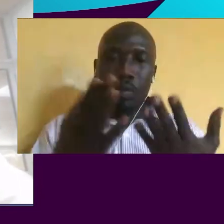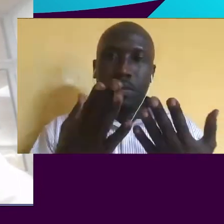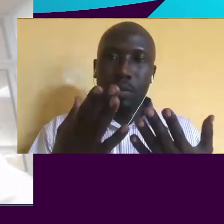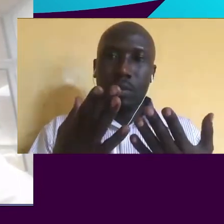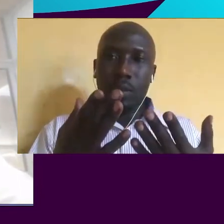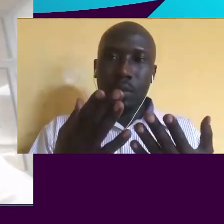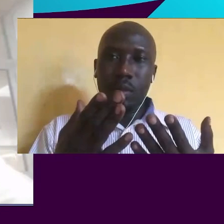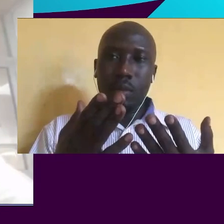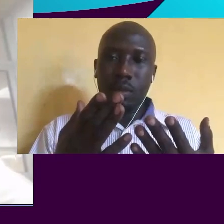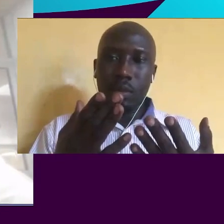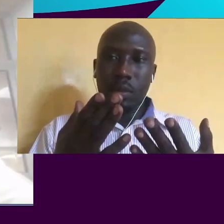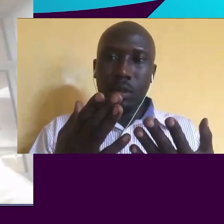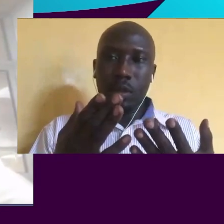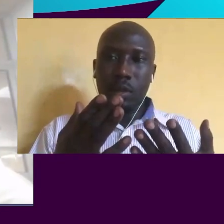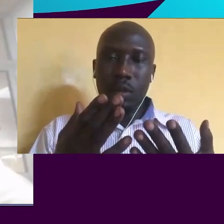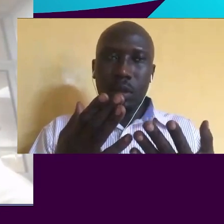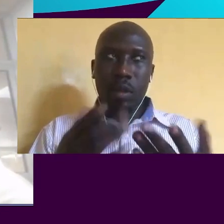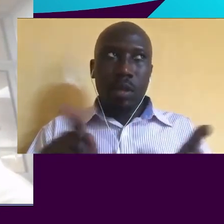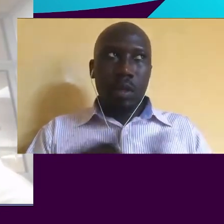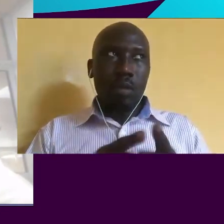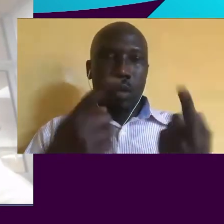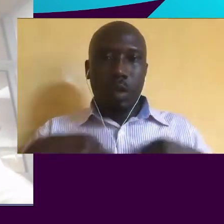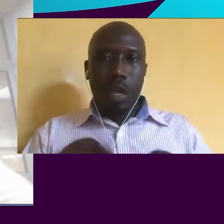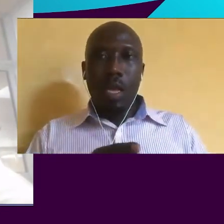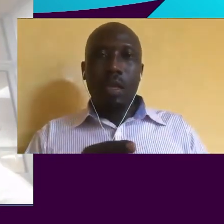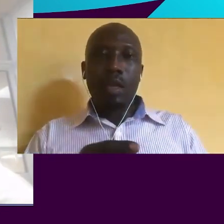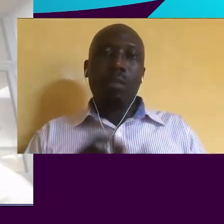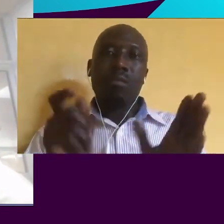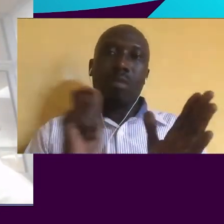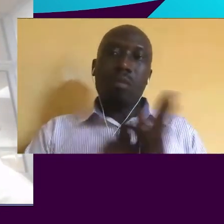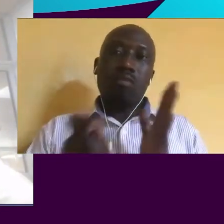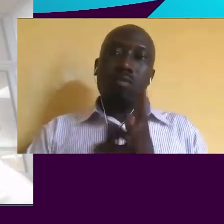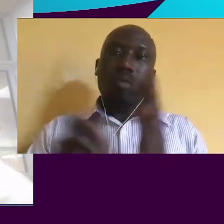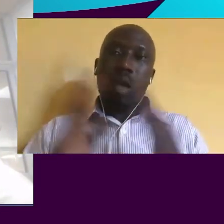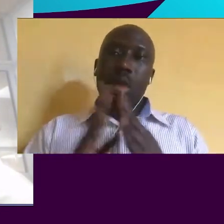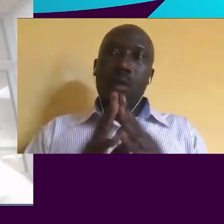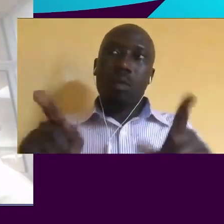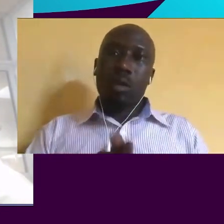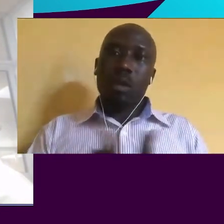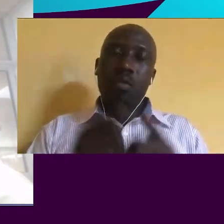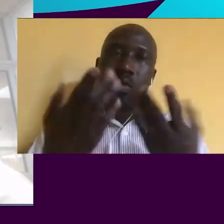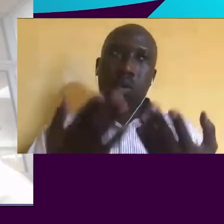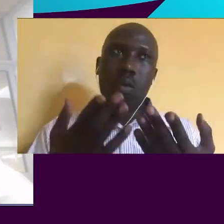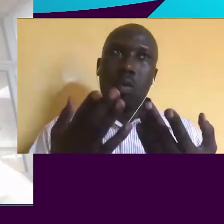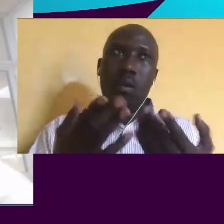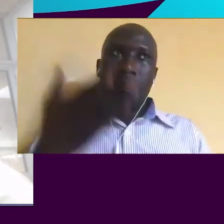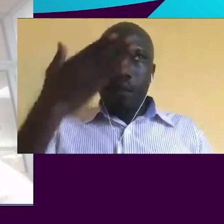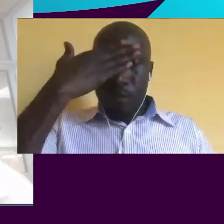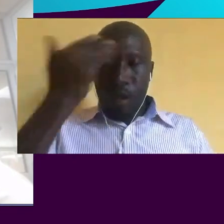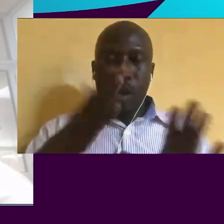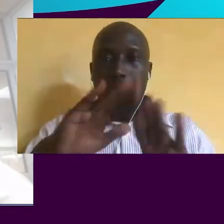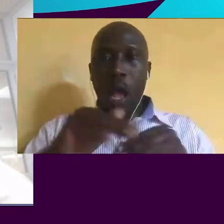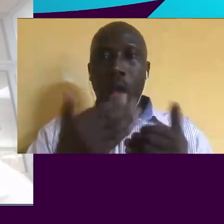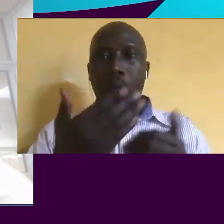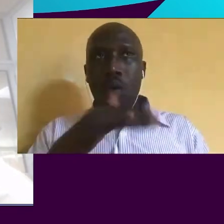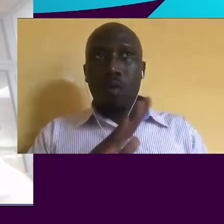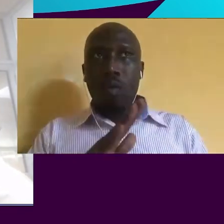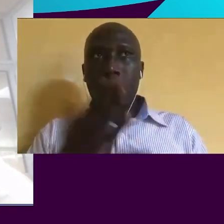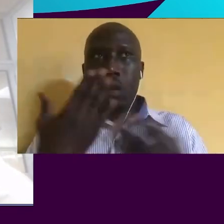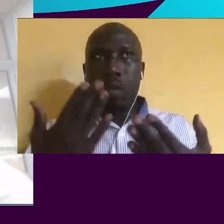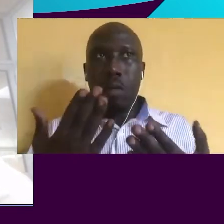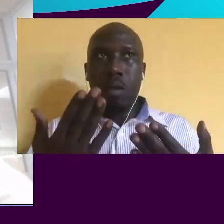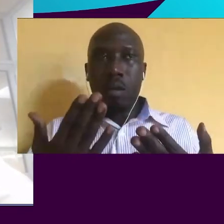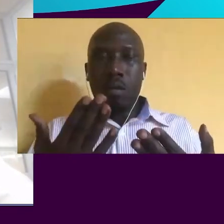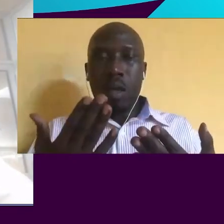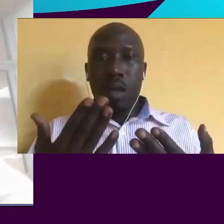is that even us media houses will probably subconsciously forget how much space